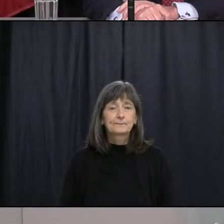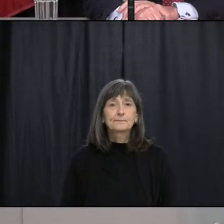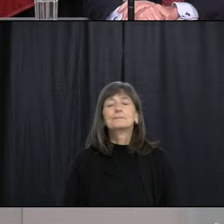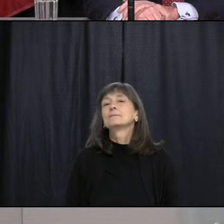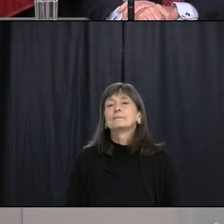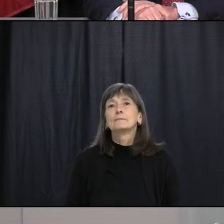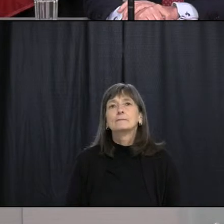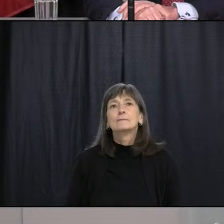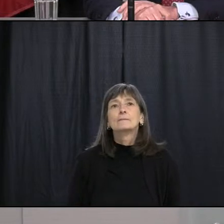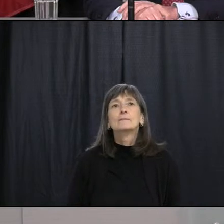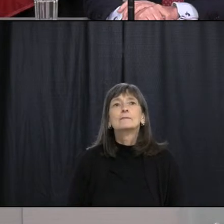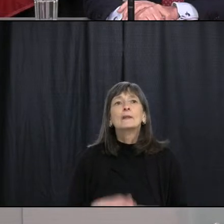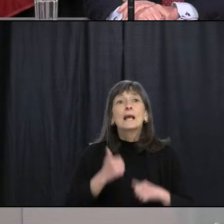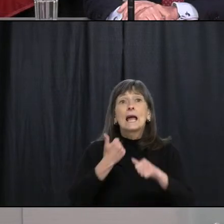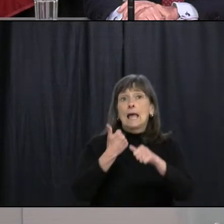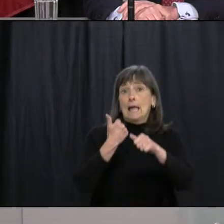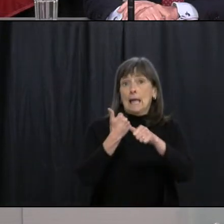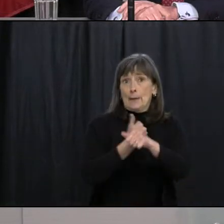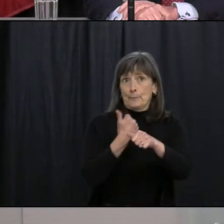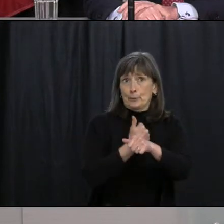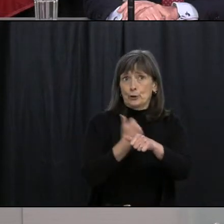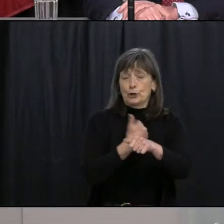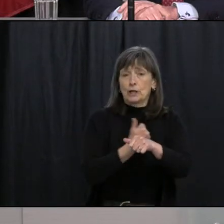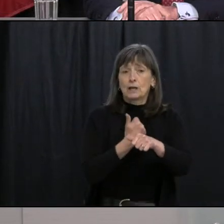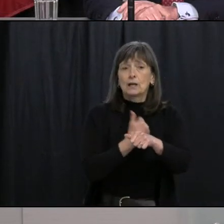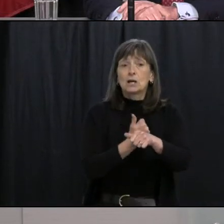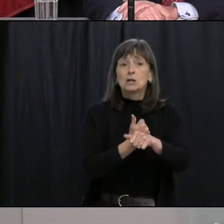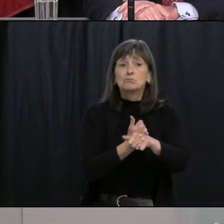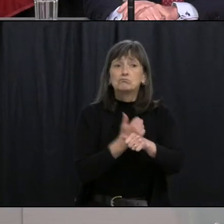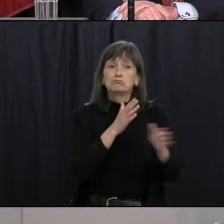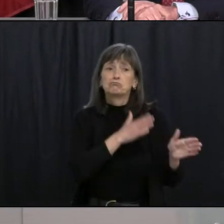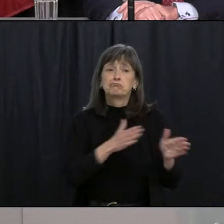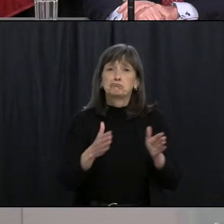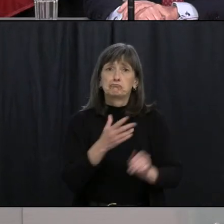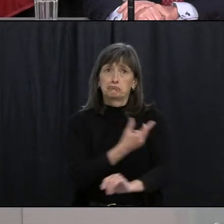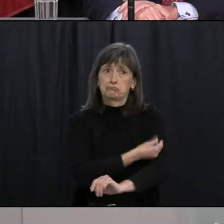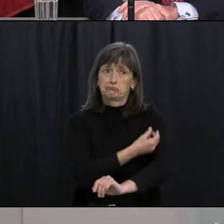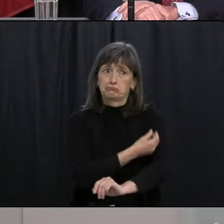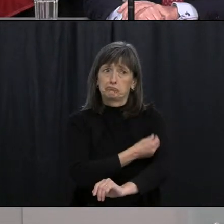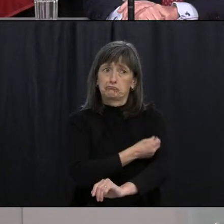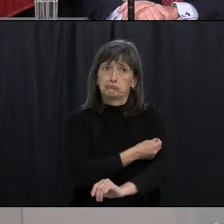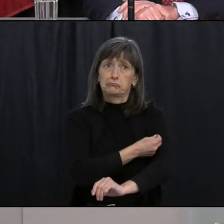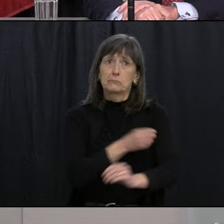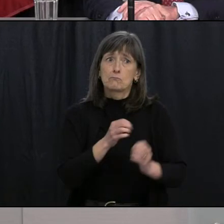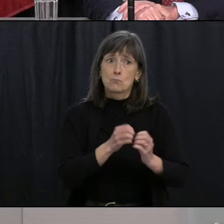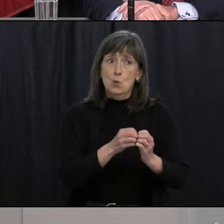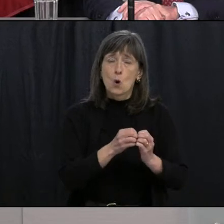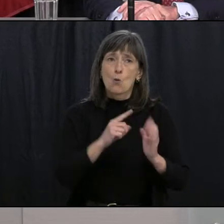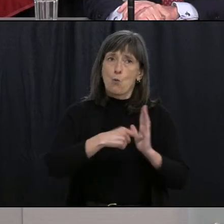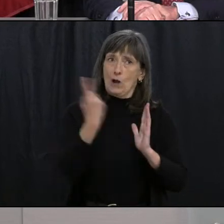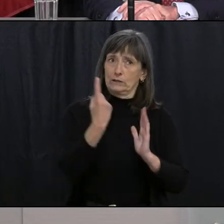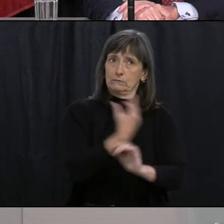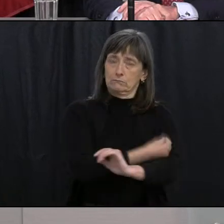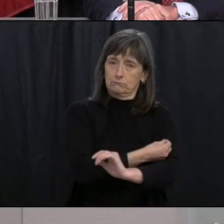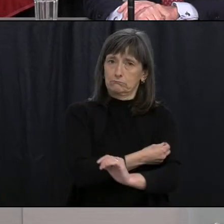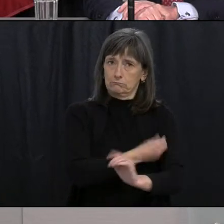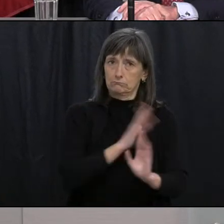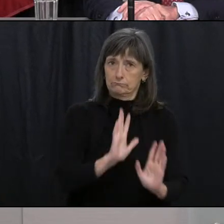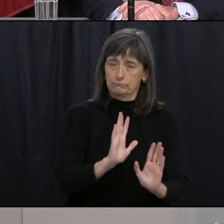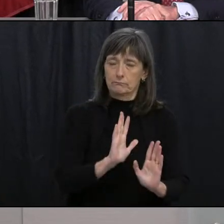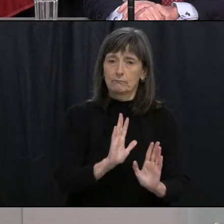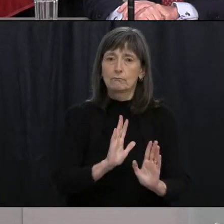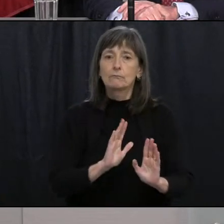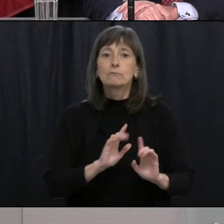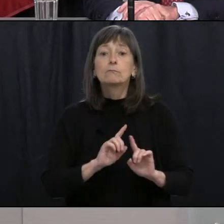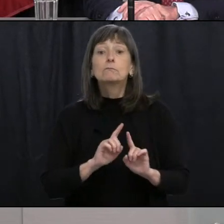Thank you. Alberta is making a push to get more people vaccinated with at least one dose of the vaccine after they say